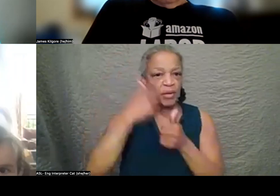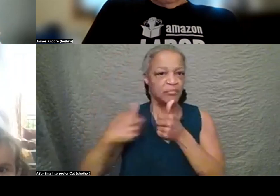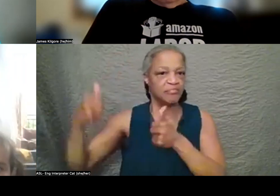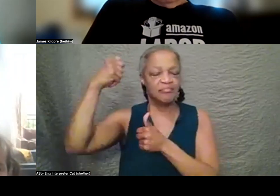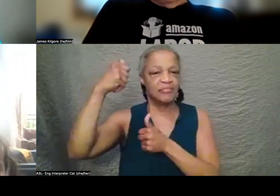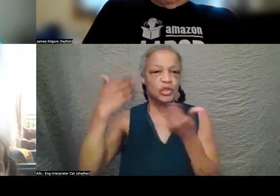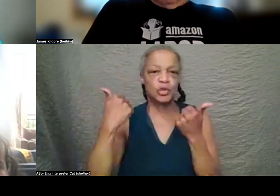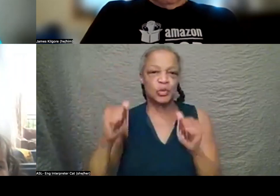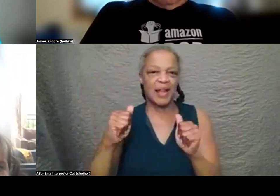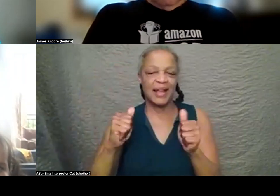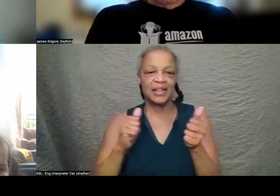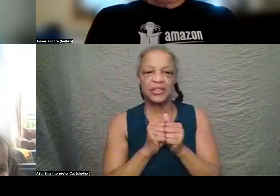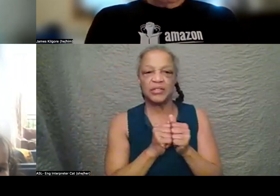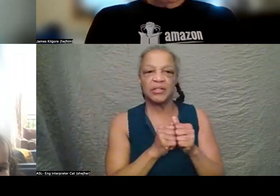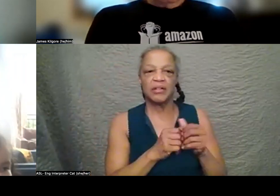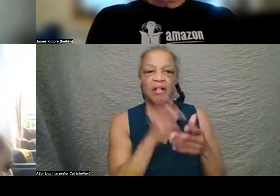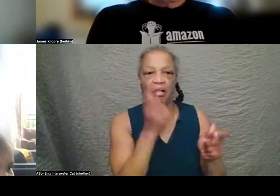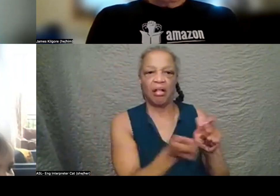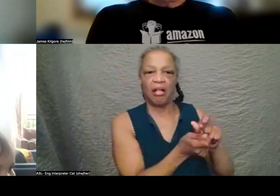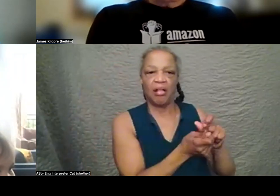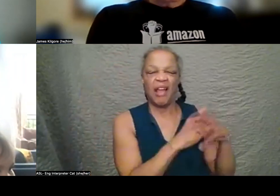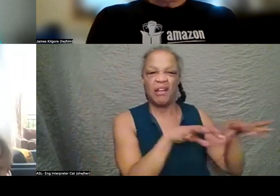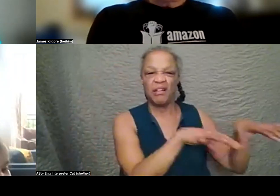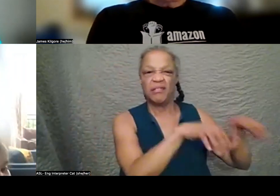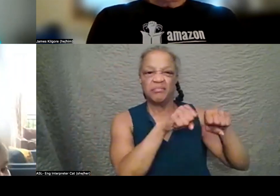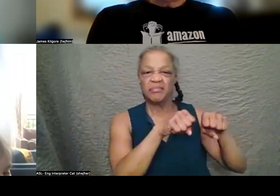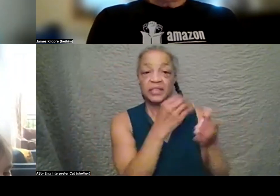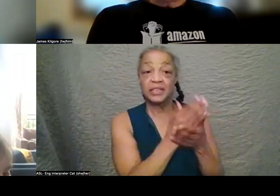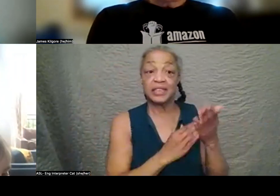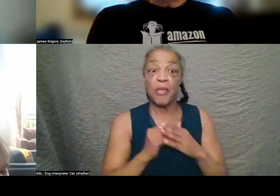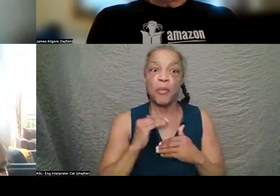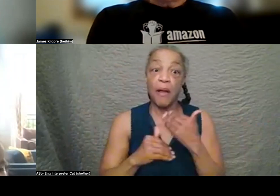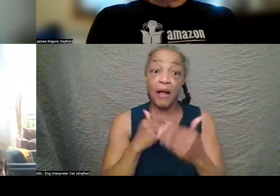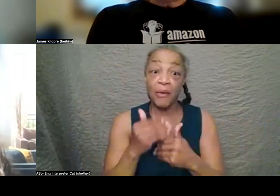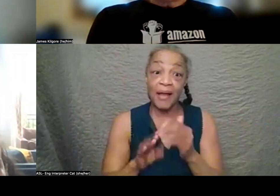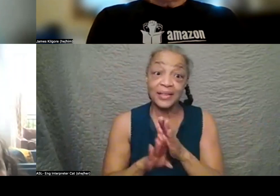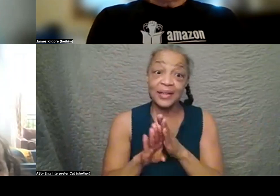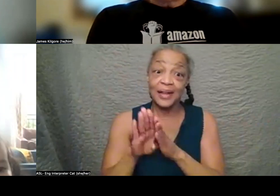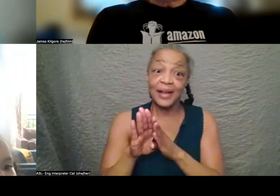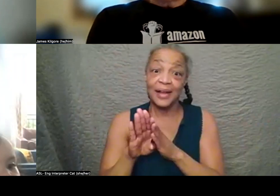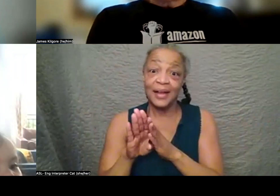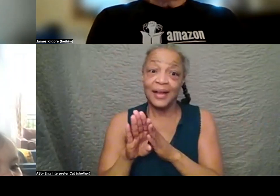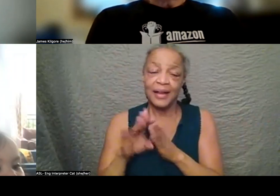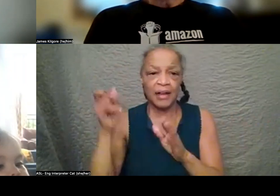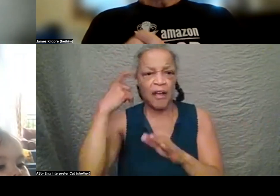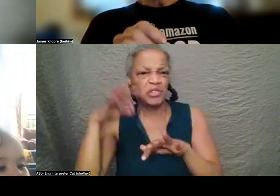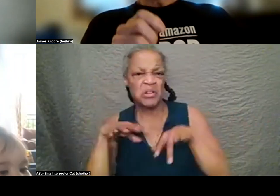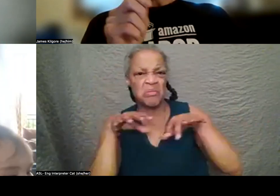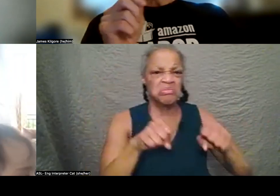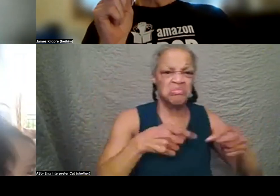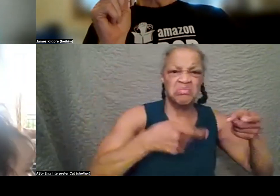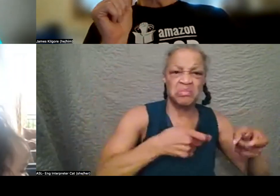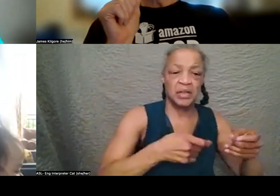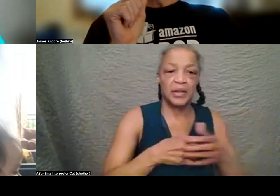try to undermine and even like co-opt some of the progress, right, or like in or efforts to try to like get